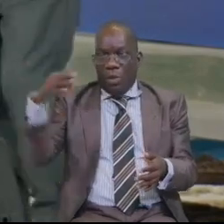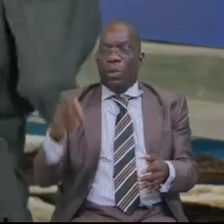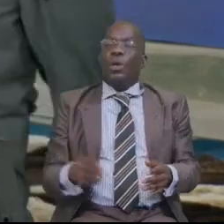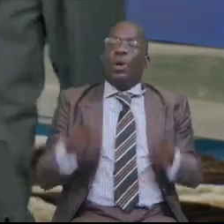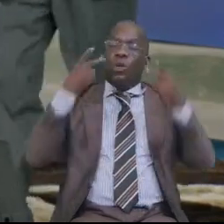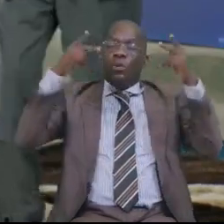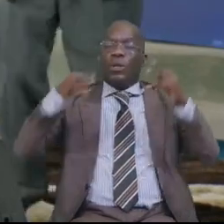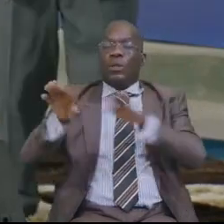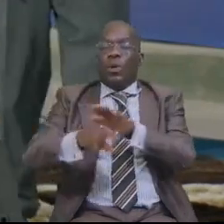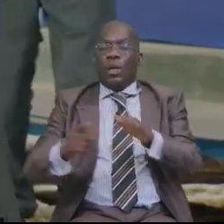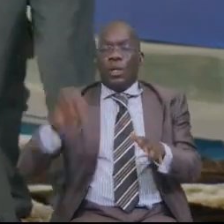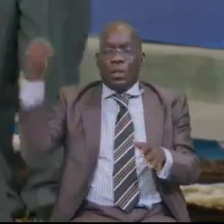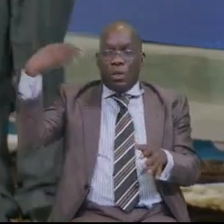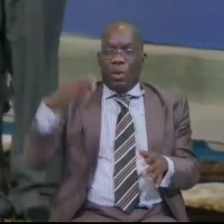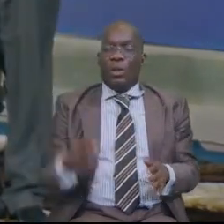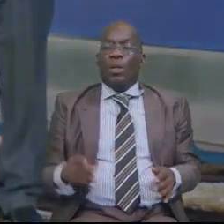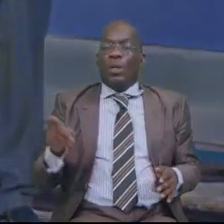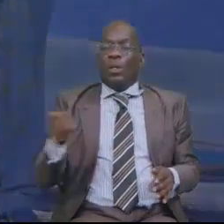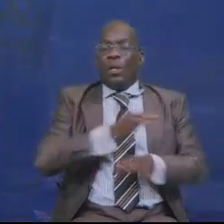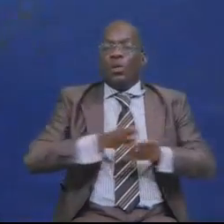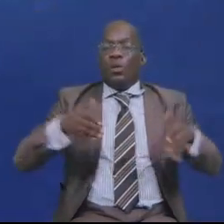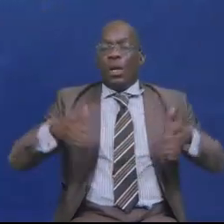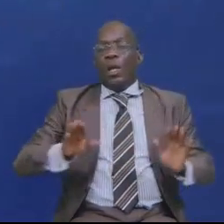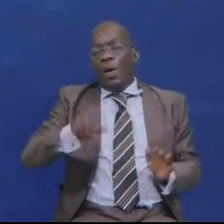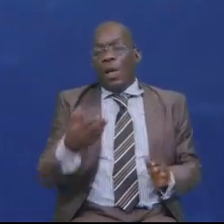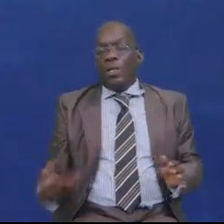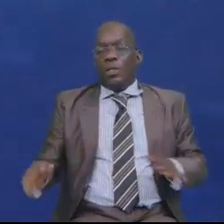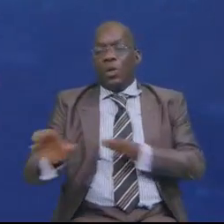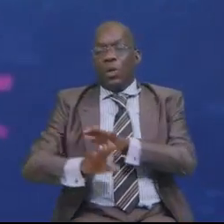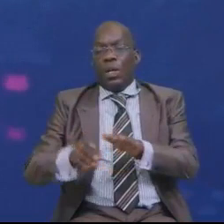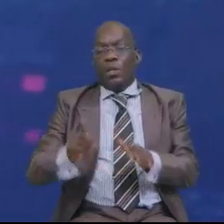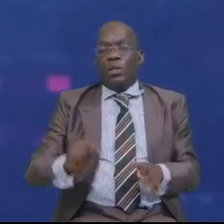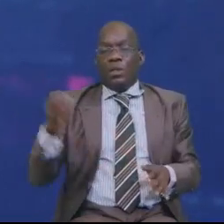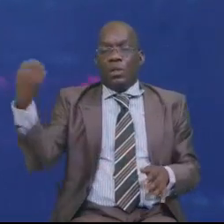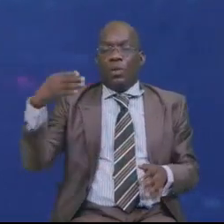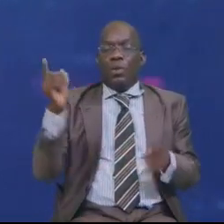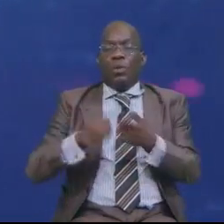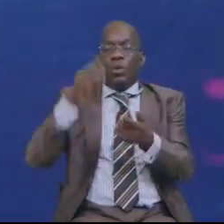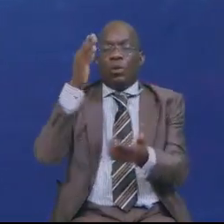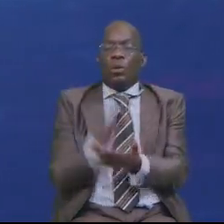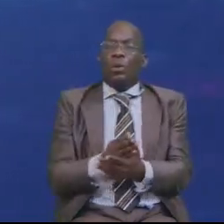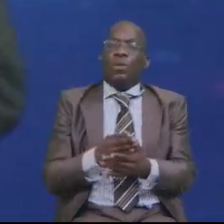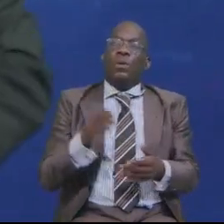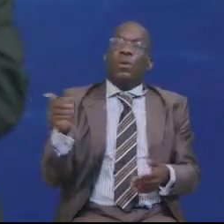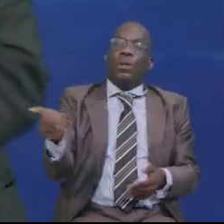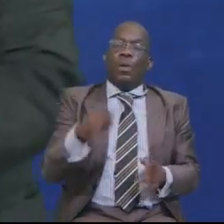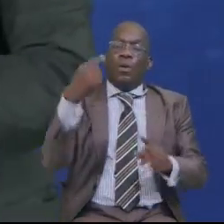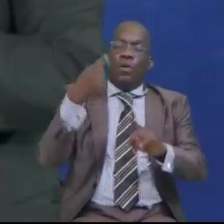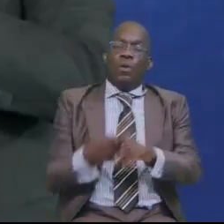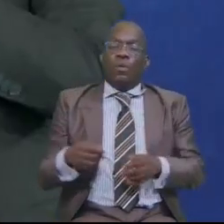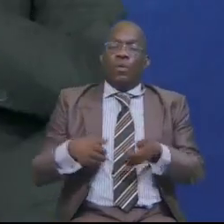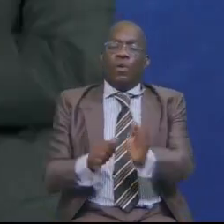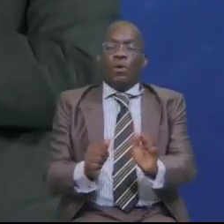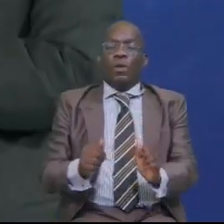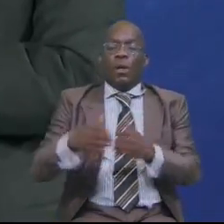not allow anything under the sun to stop them from following after Christ. They